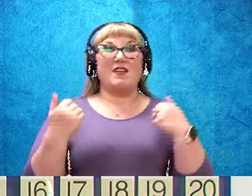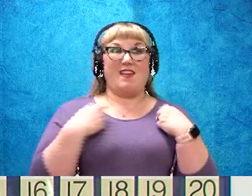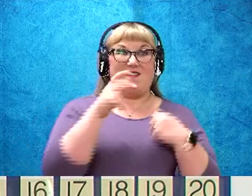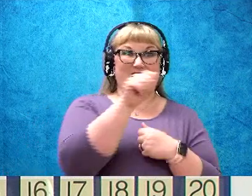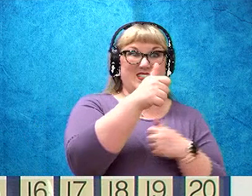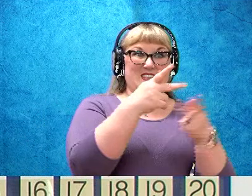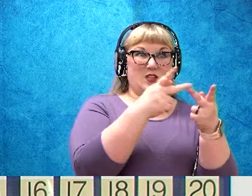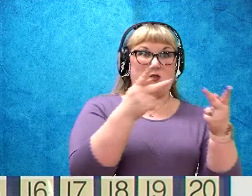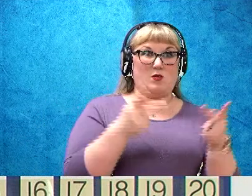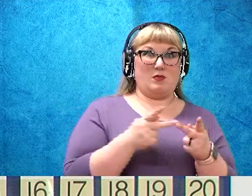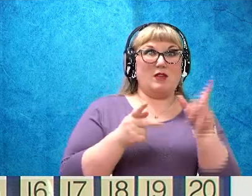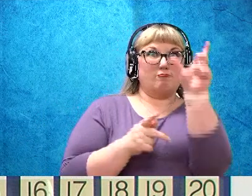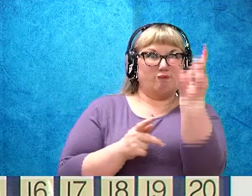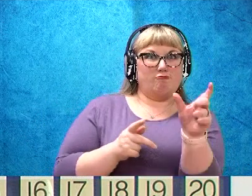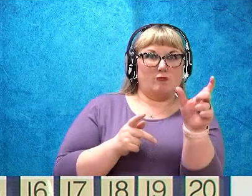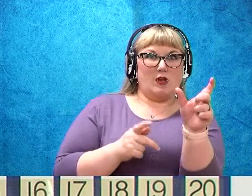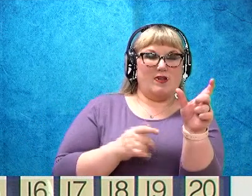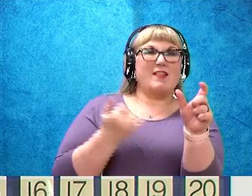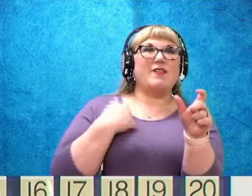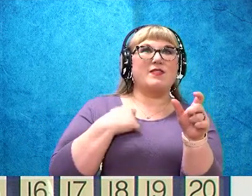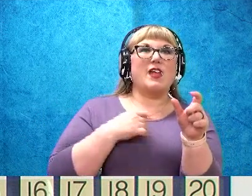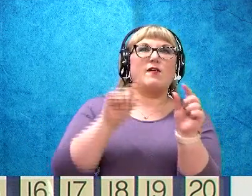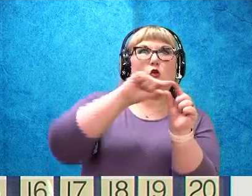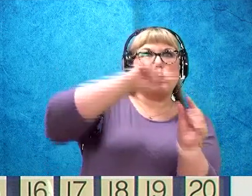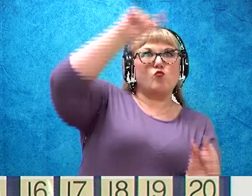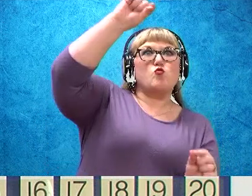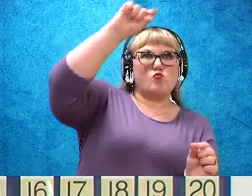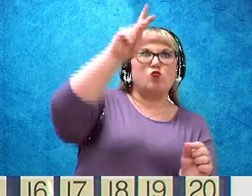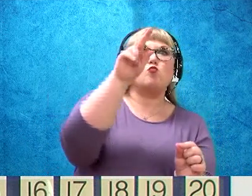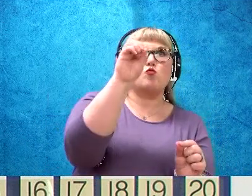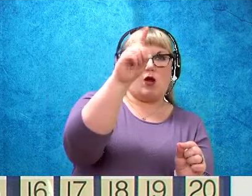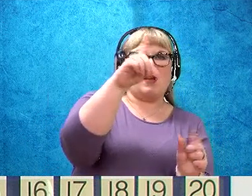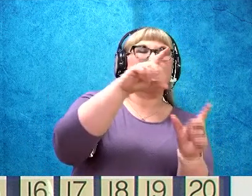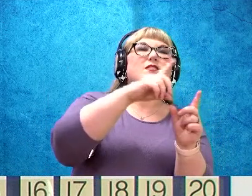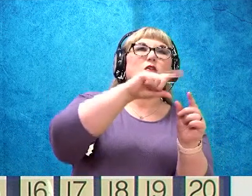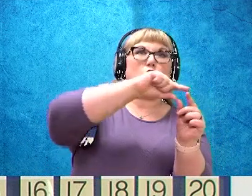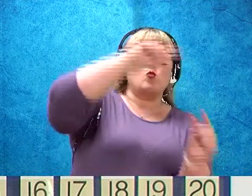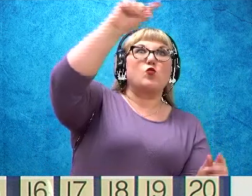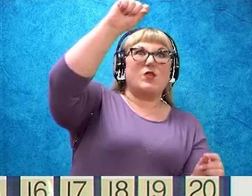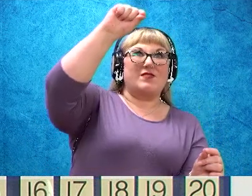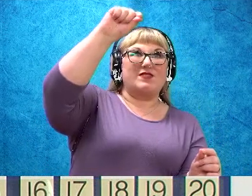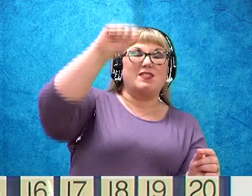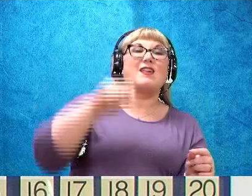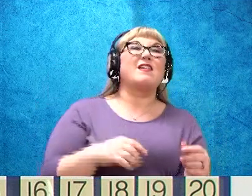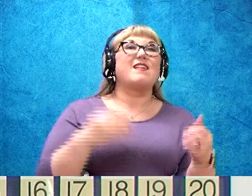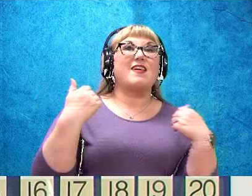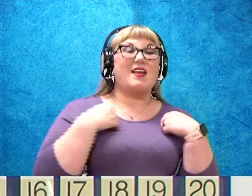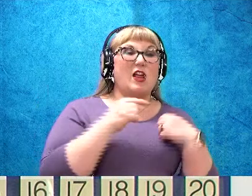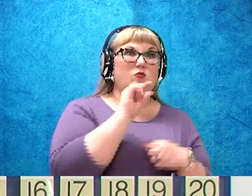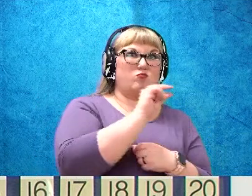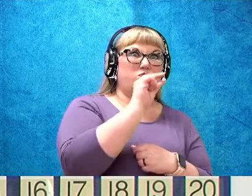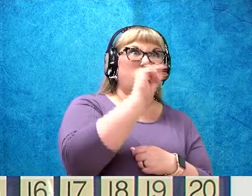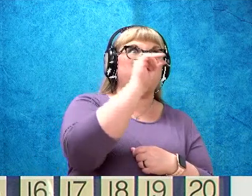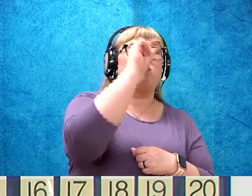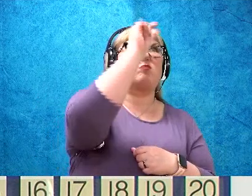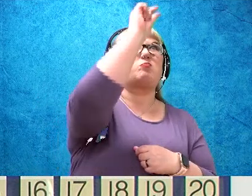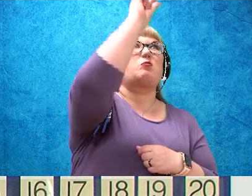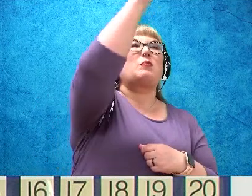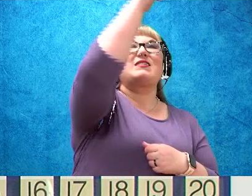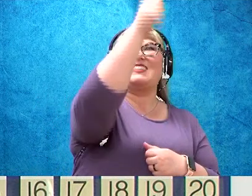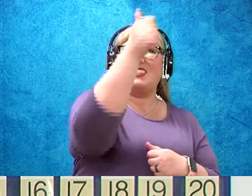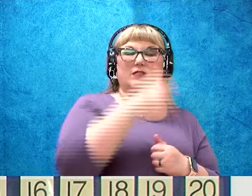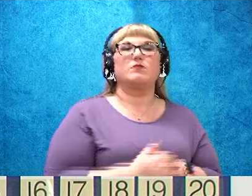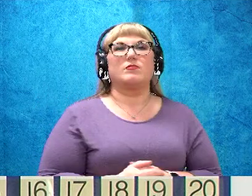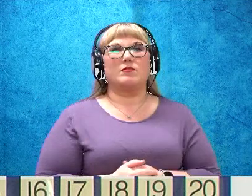tens place, they're represented by a rod. A rod is made up of 10, and it takes the place of